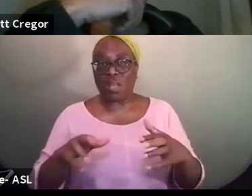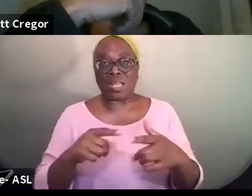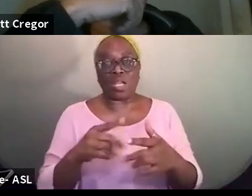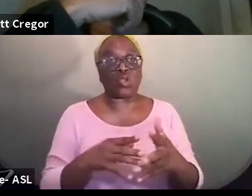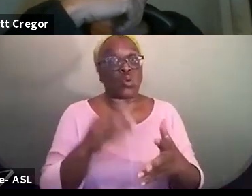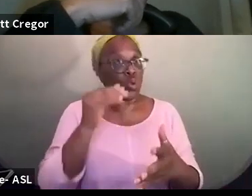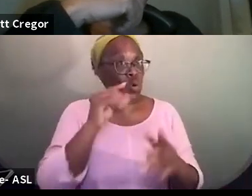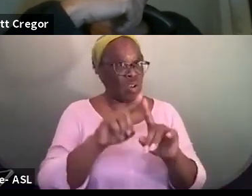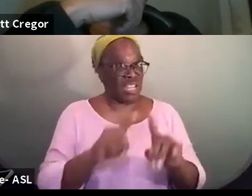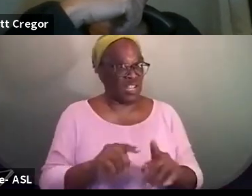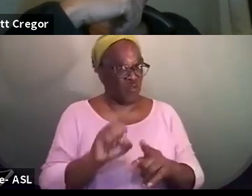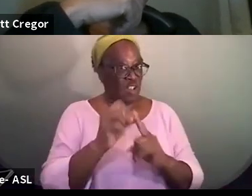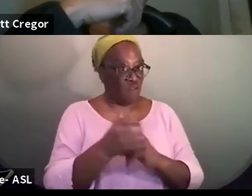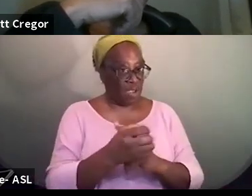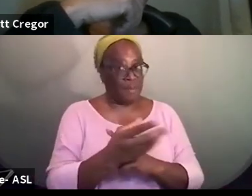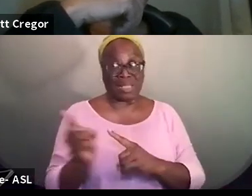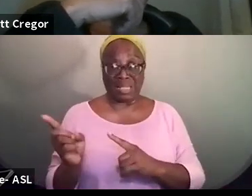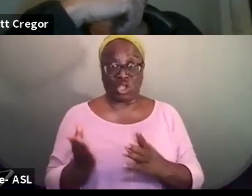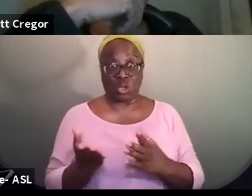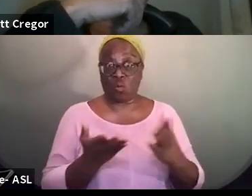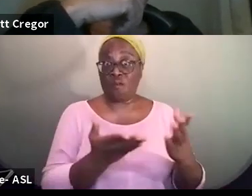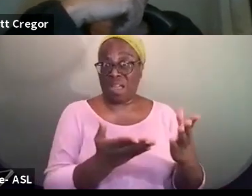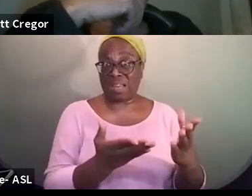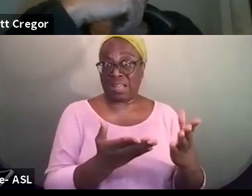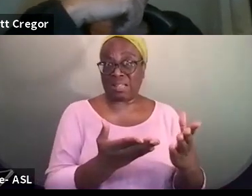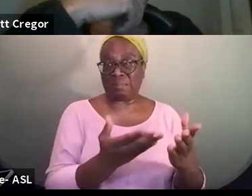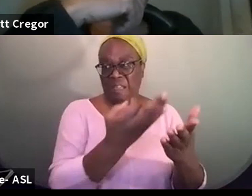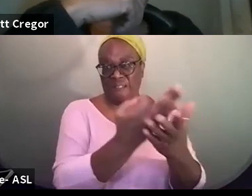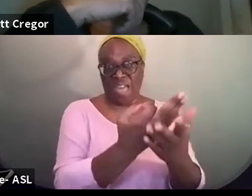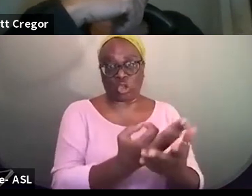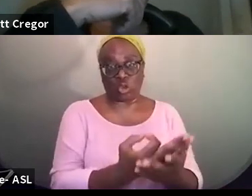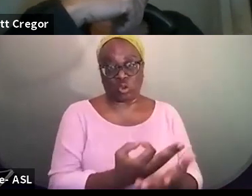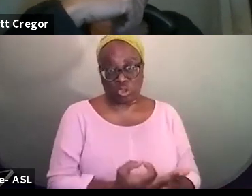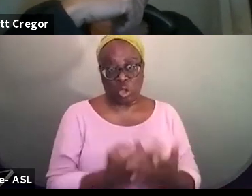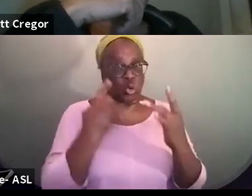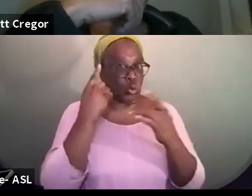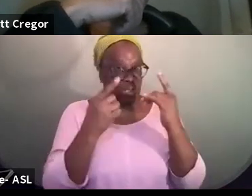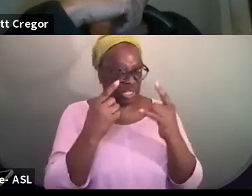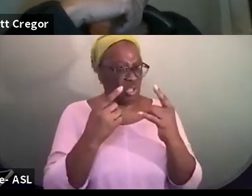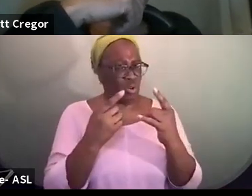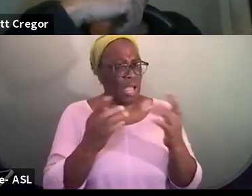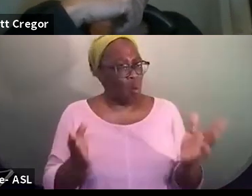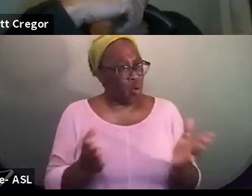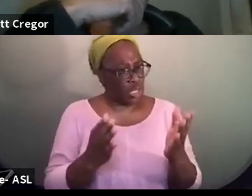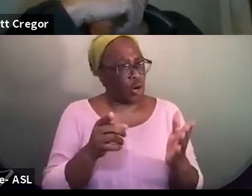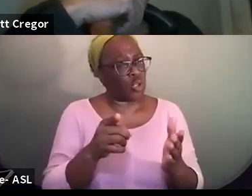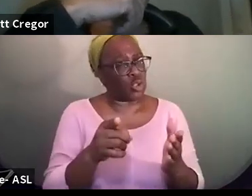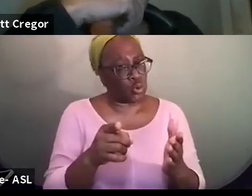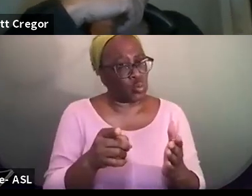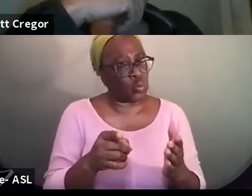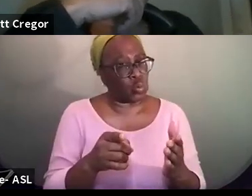environments. And she did provide some factors for our consideration. I would encourage everyone to review her